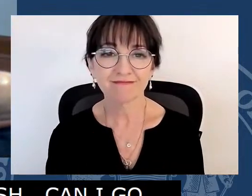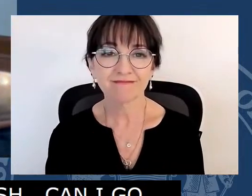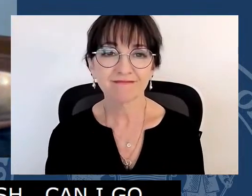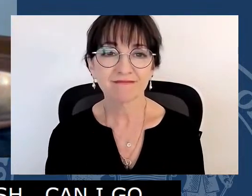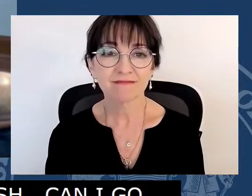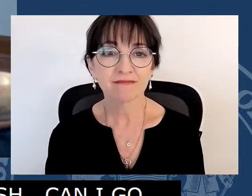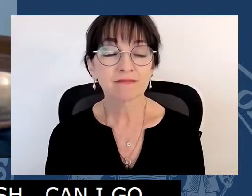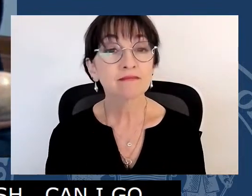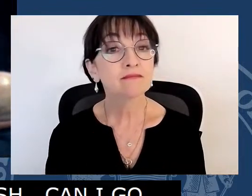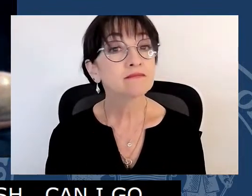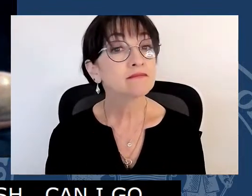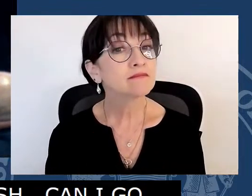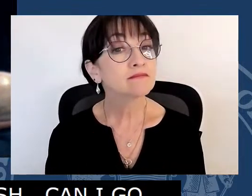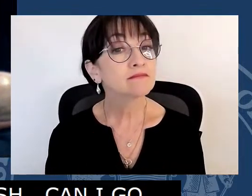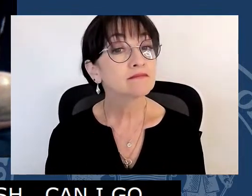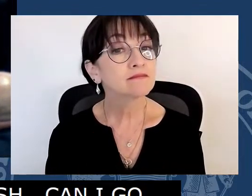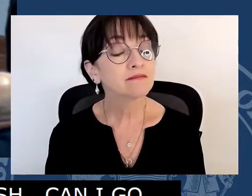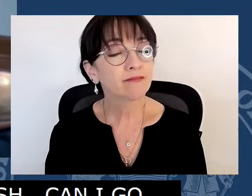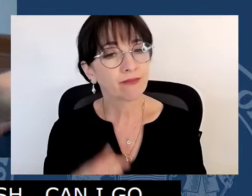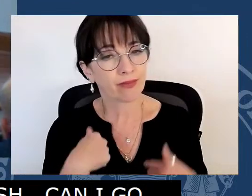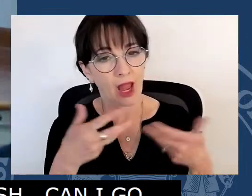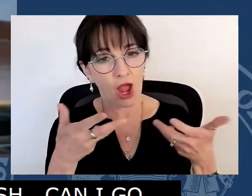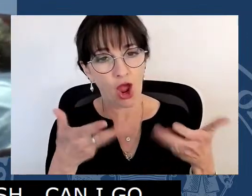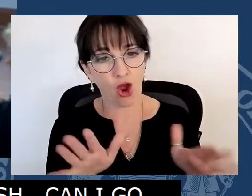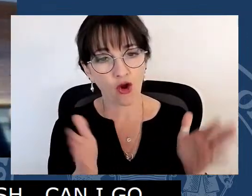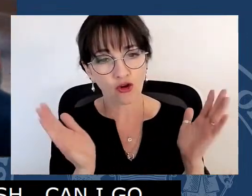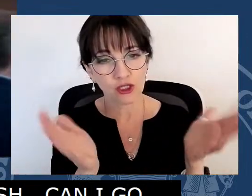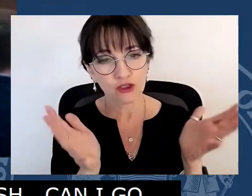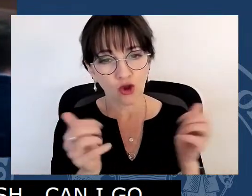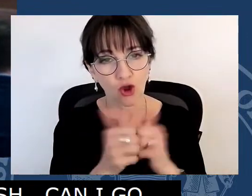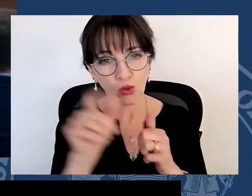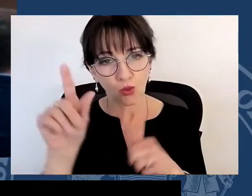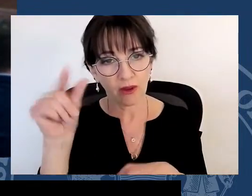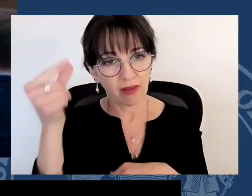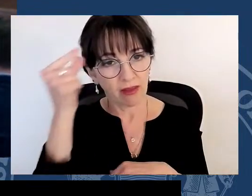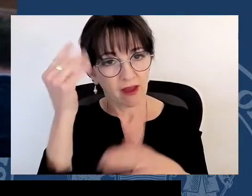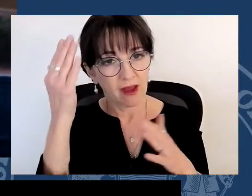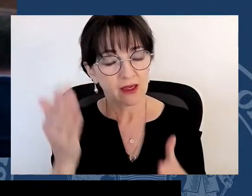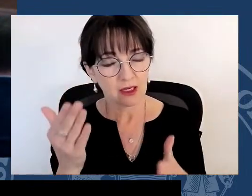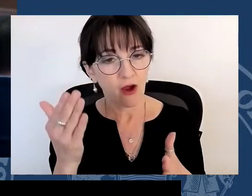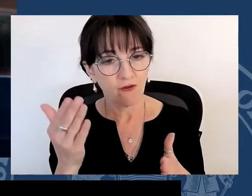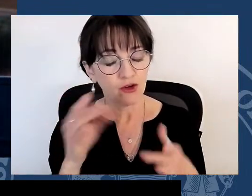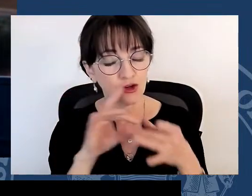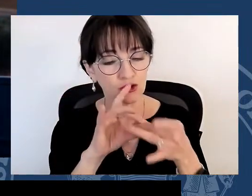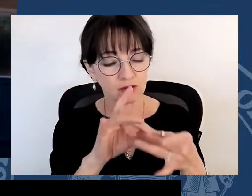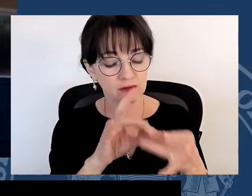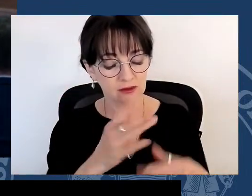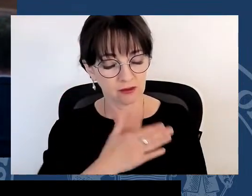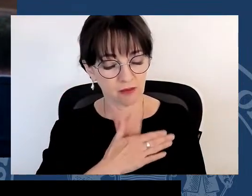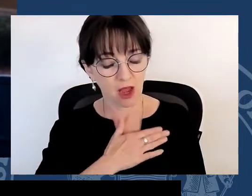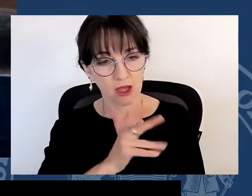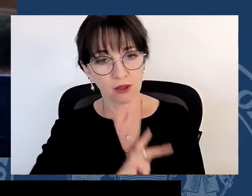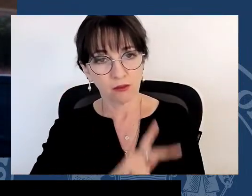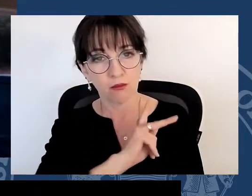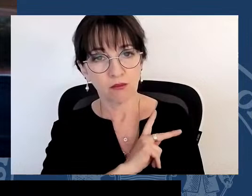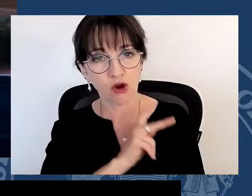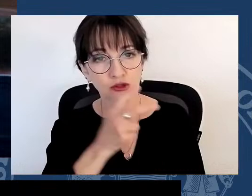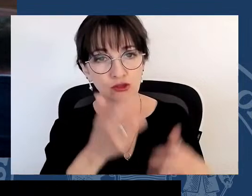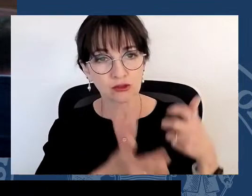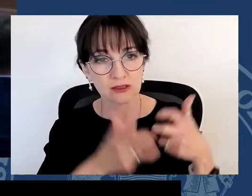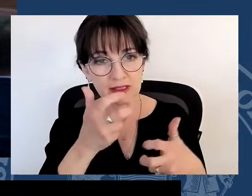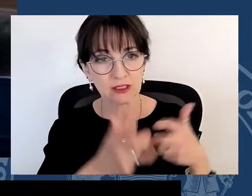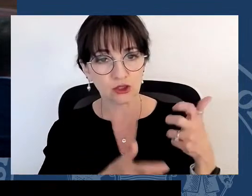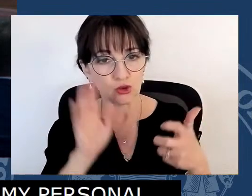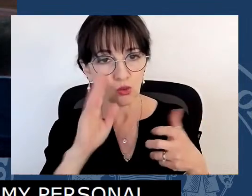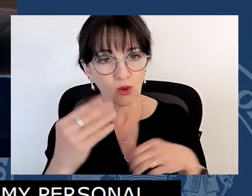Well, I've already talked to the governor about my personal issues that would affect. But I also worry,